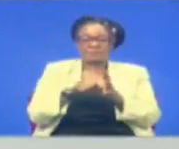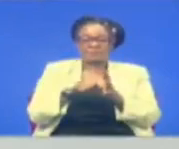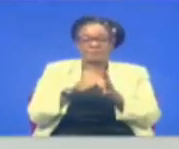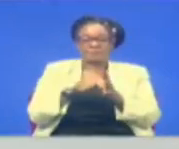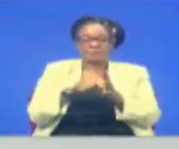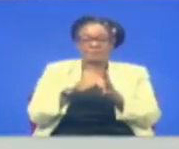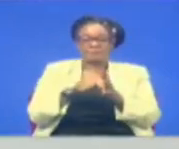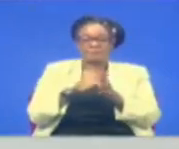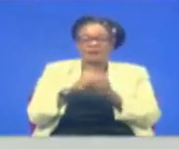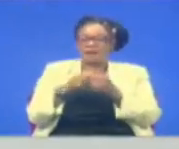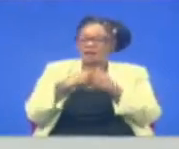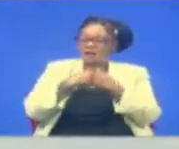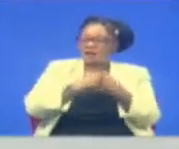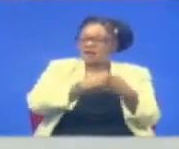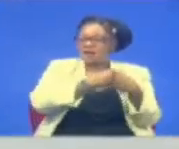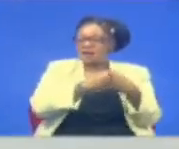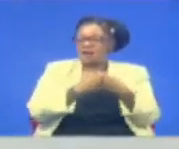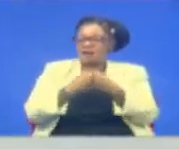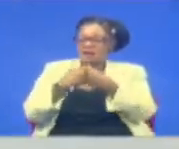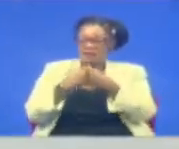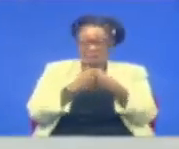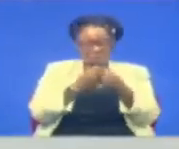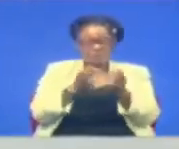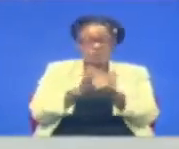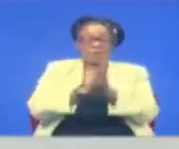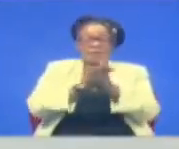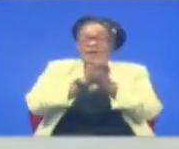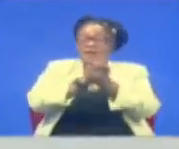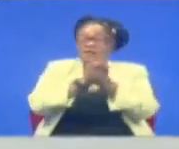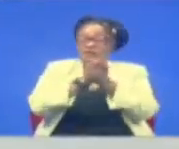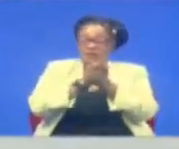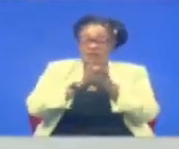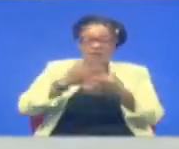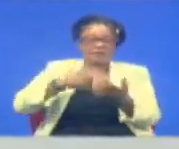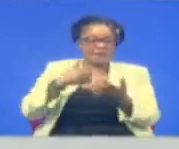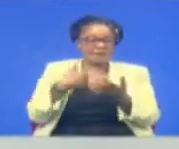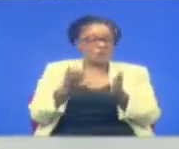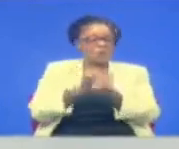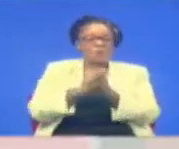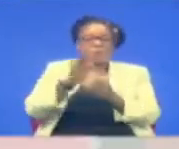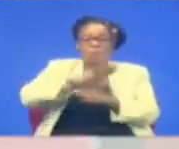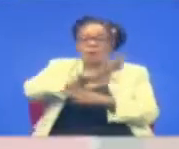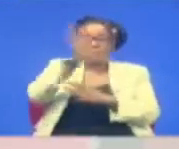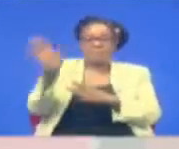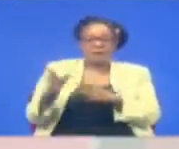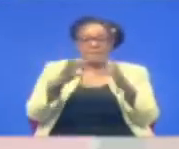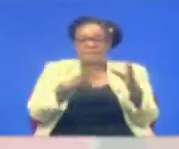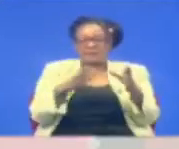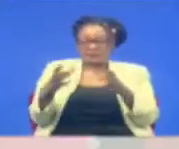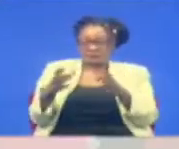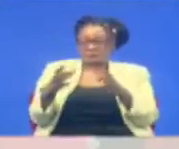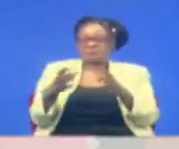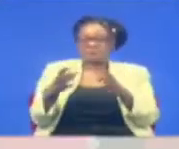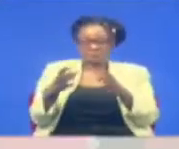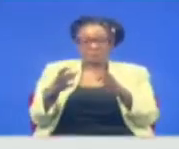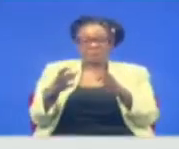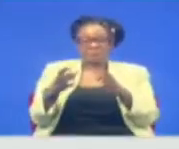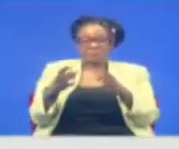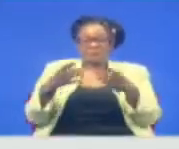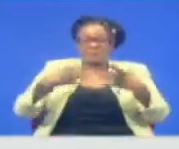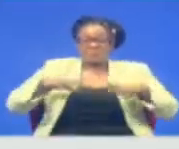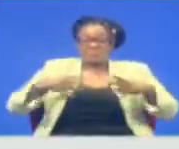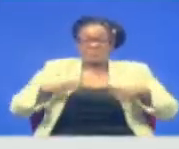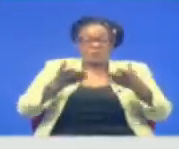Rumbling within the handshake team continues to take center stage, with the Wiper Party now angling to join the war. Hawa watu